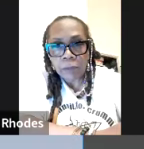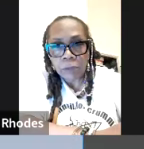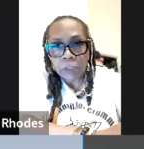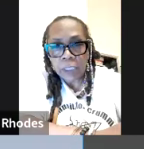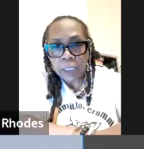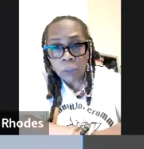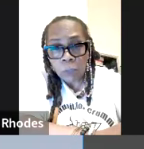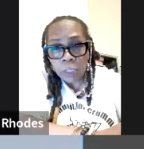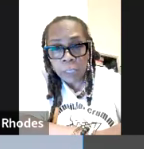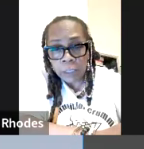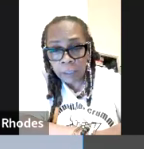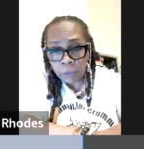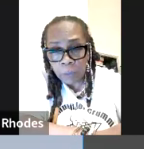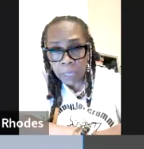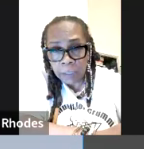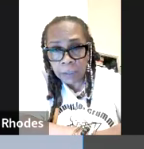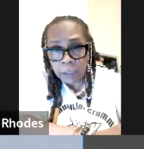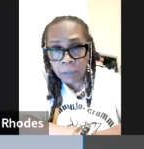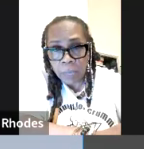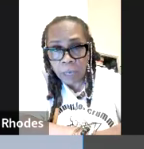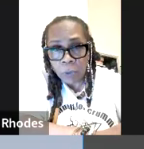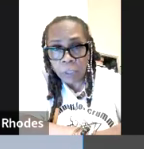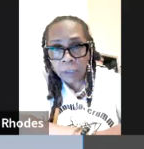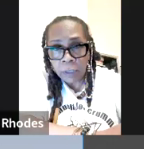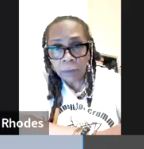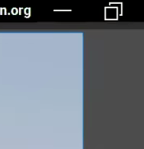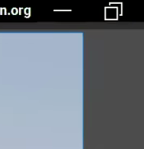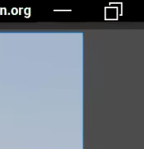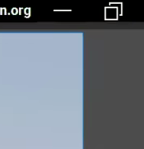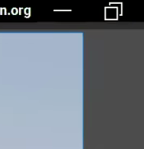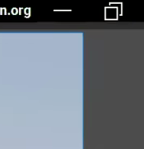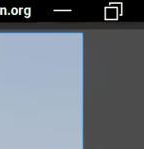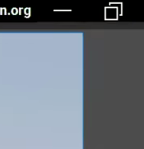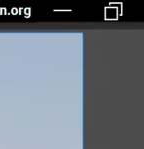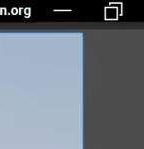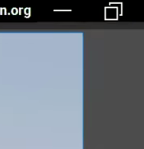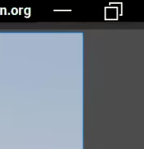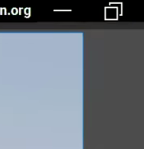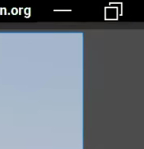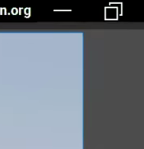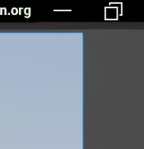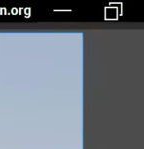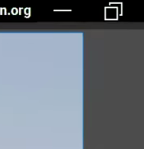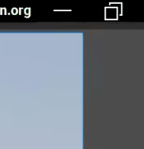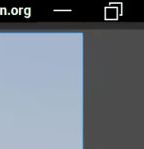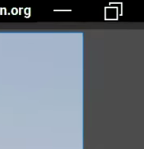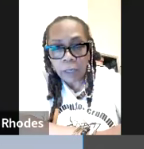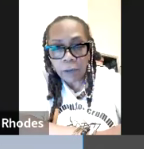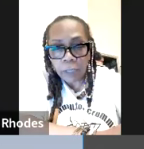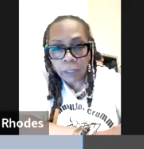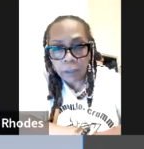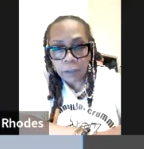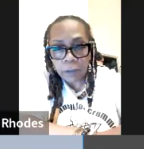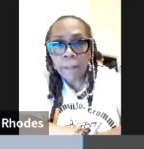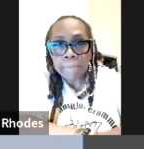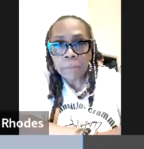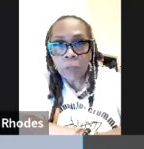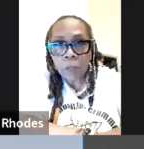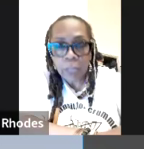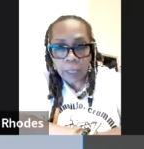Because I don't see it. Can everybody see the PowerPoint? Yeah, we can see the PowerPoint. Oh, okay, Yes, I okay, see it okay. as